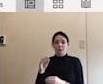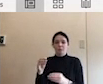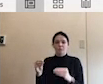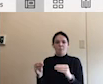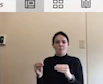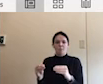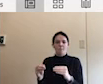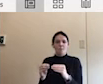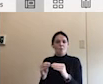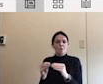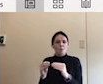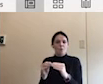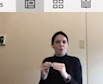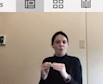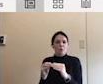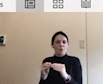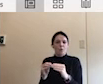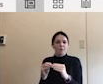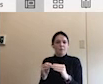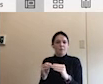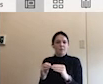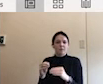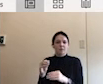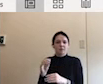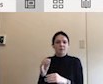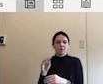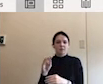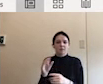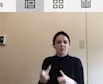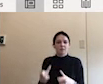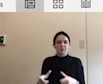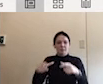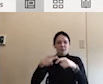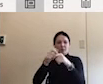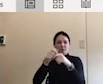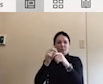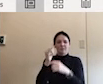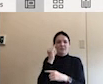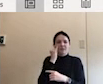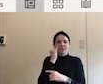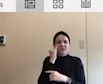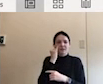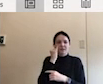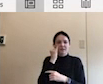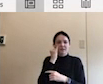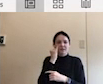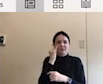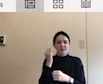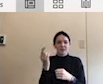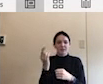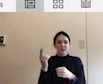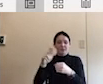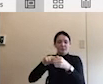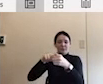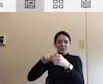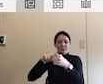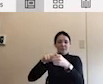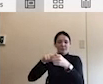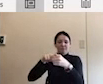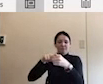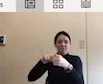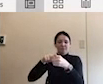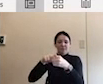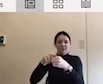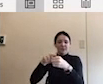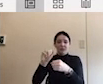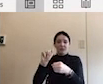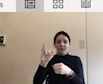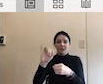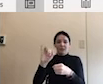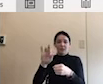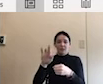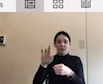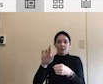And if you put a capped little rocket on the top, that air coming out with a much higher velocity is